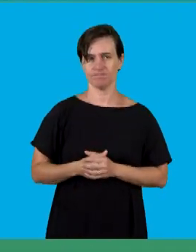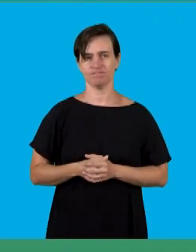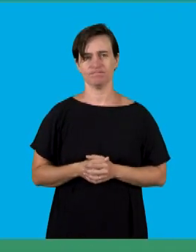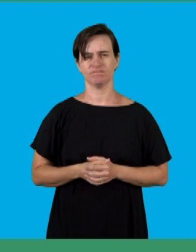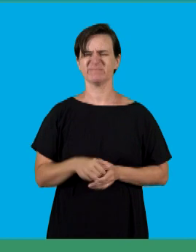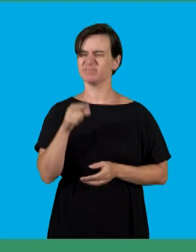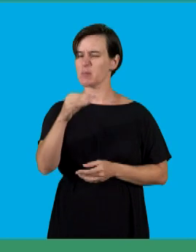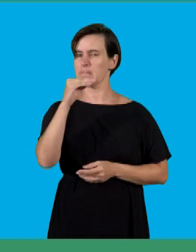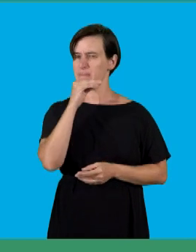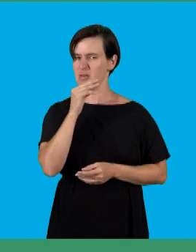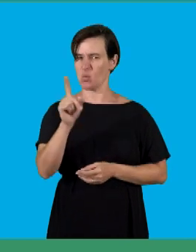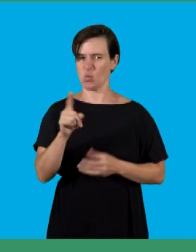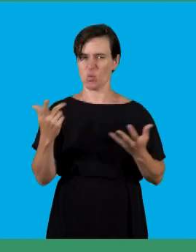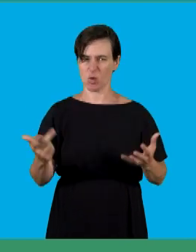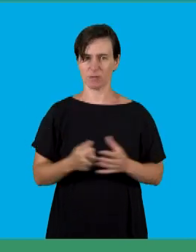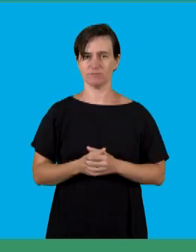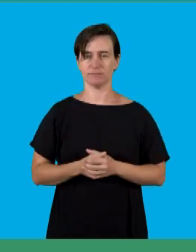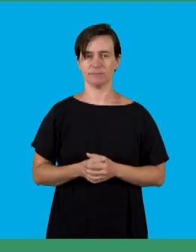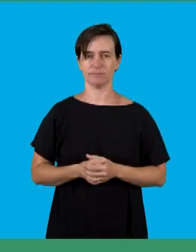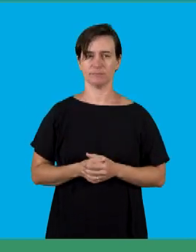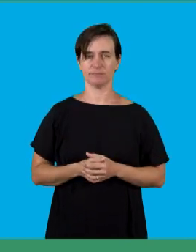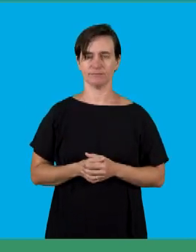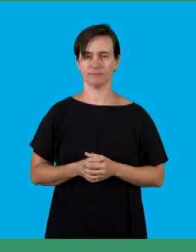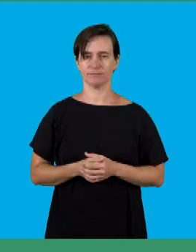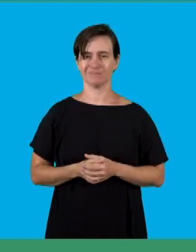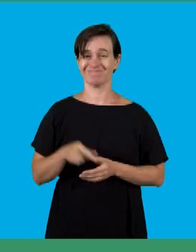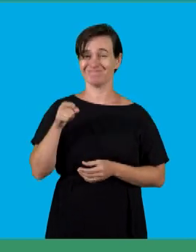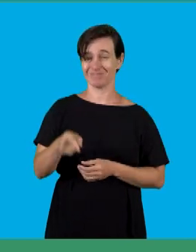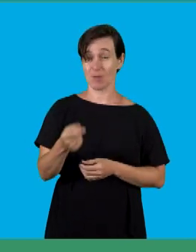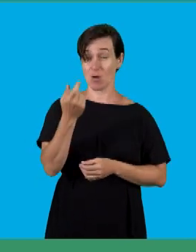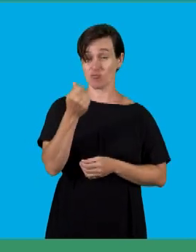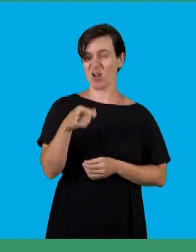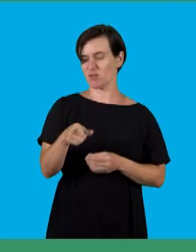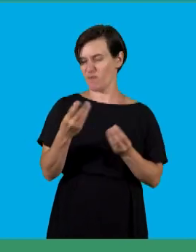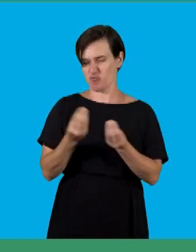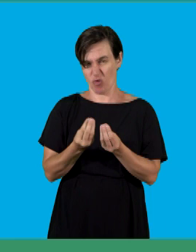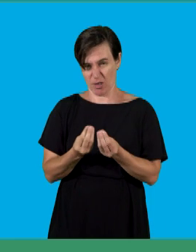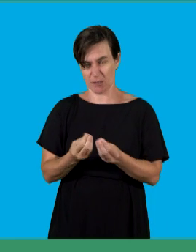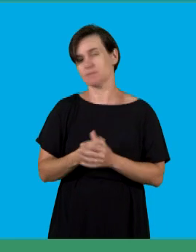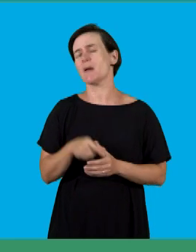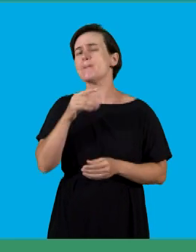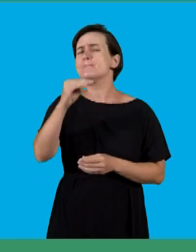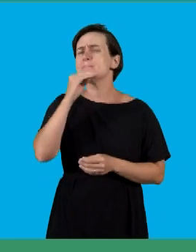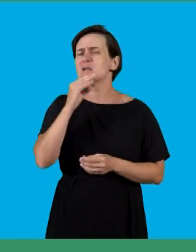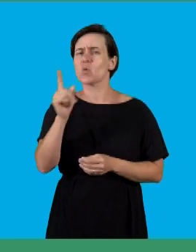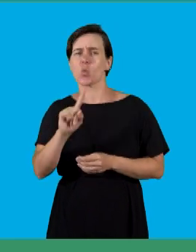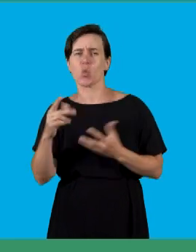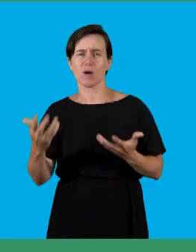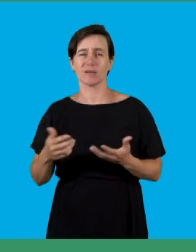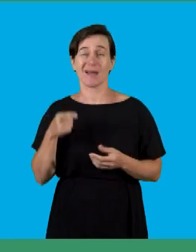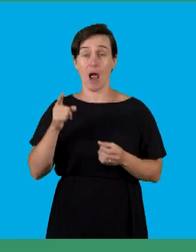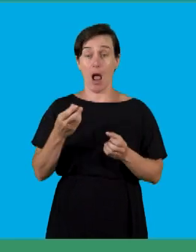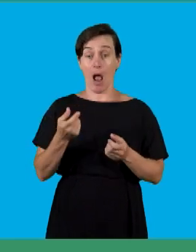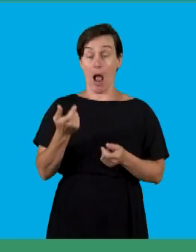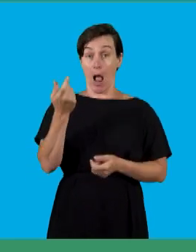What is the meaning of price? It says there that the price of a product refers to